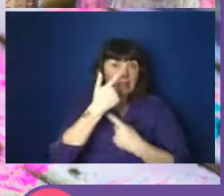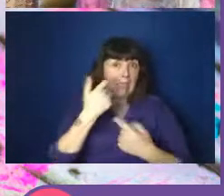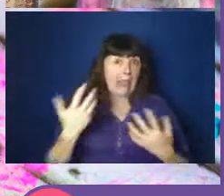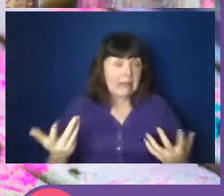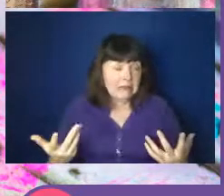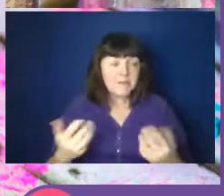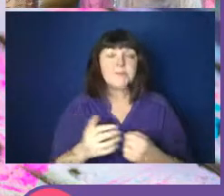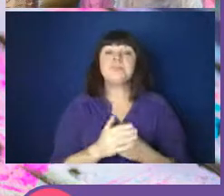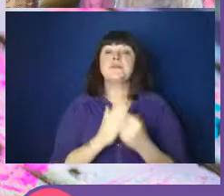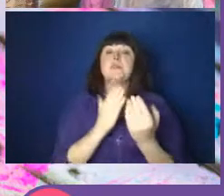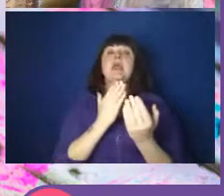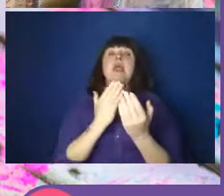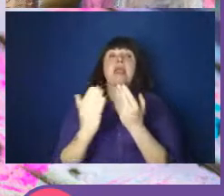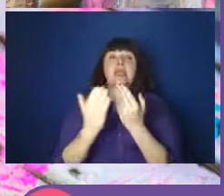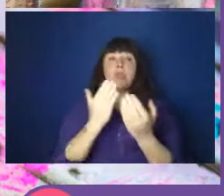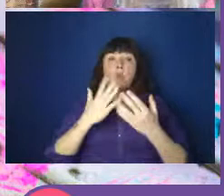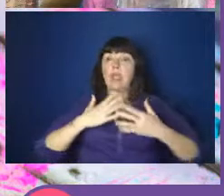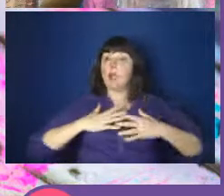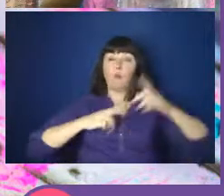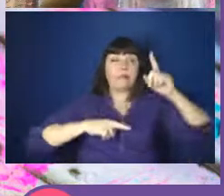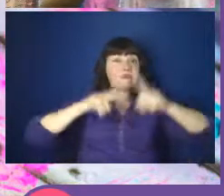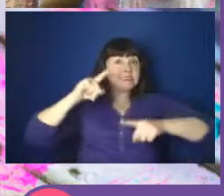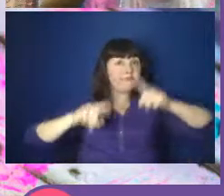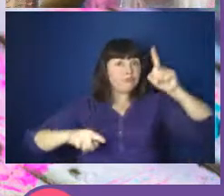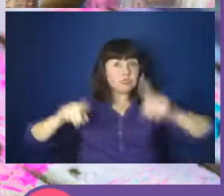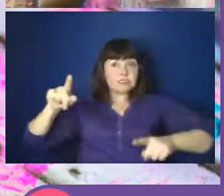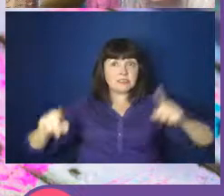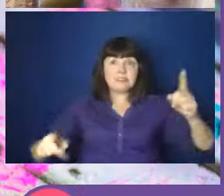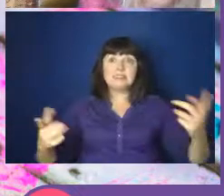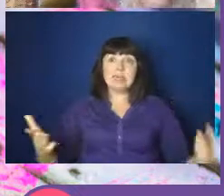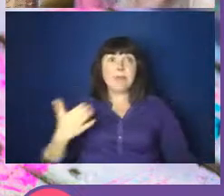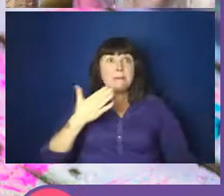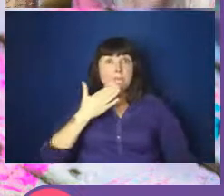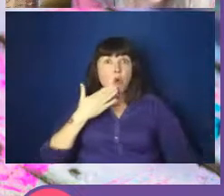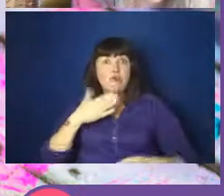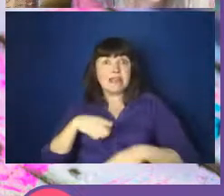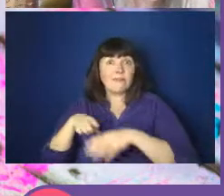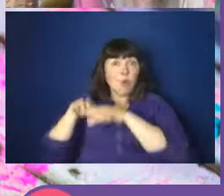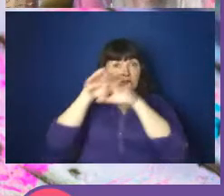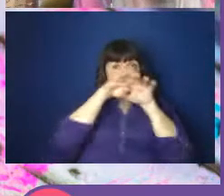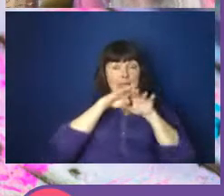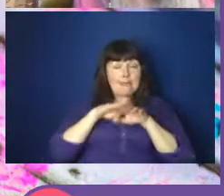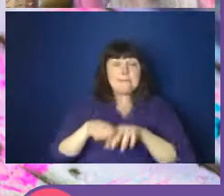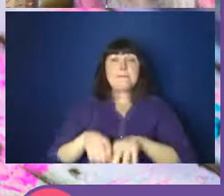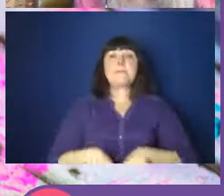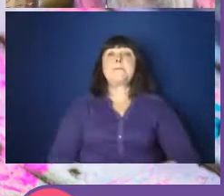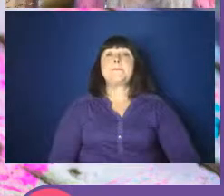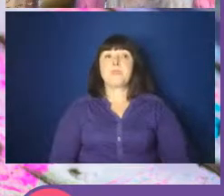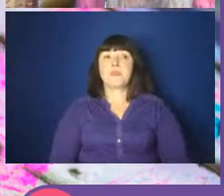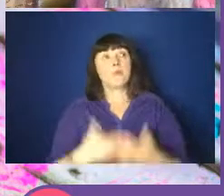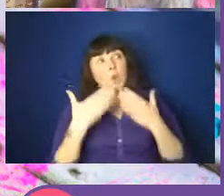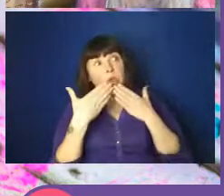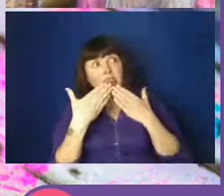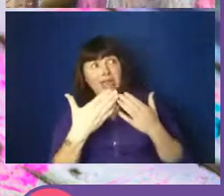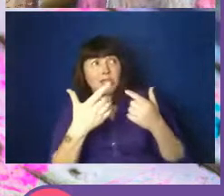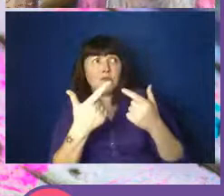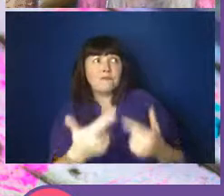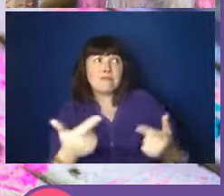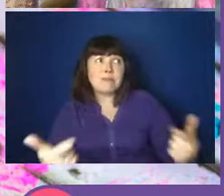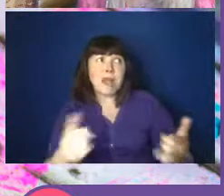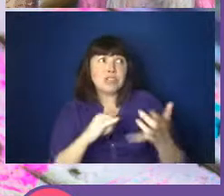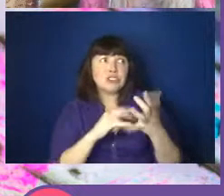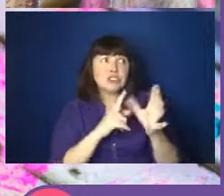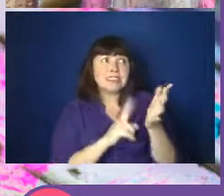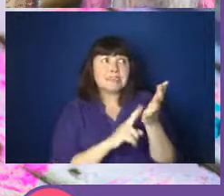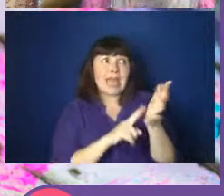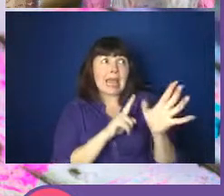Anyway, we're all different, aren't we? It would be boring if we were all the same. So thank you very much, Sally. Is there